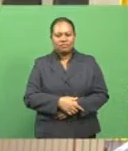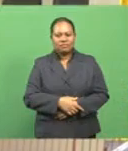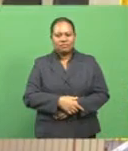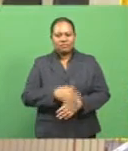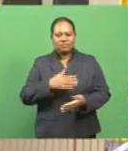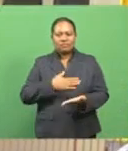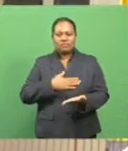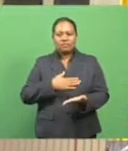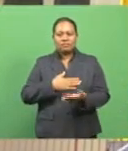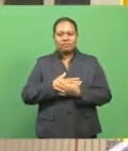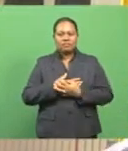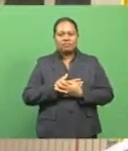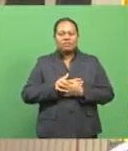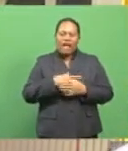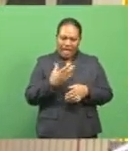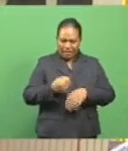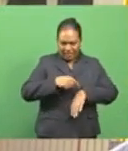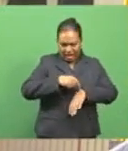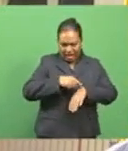We have time with the family.